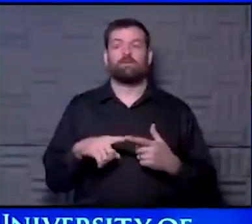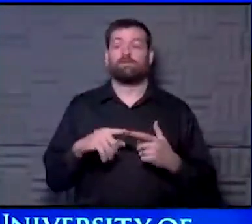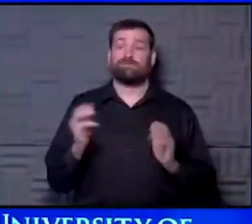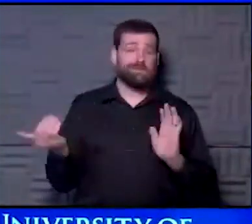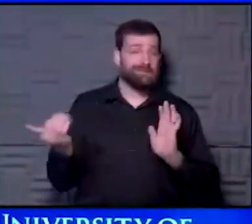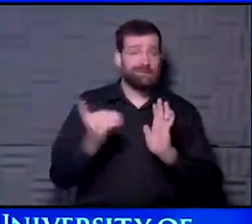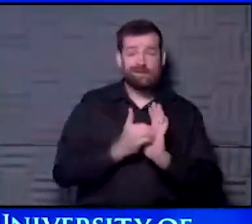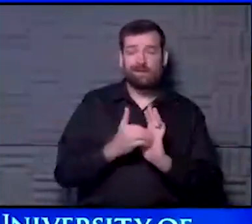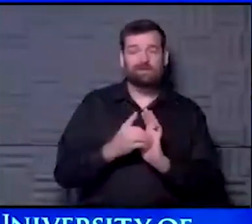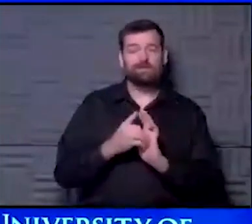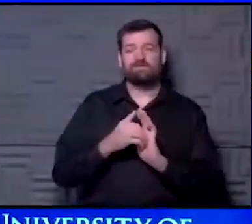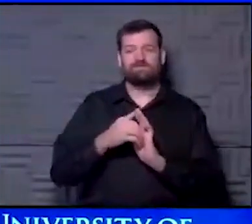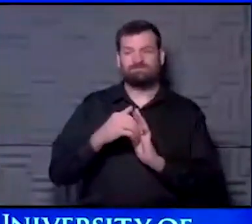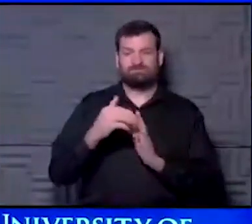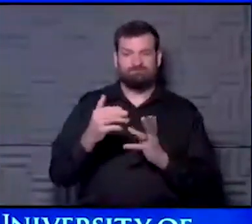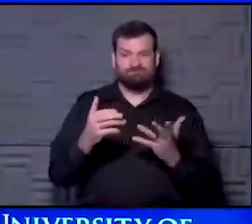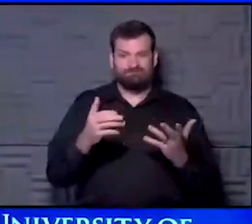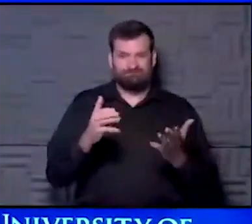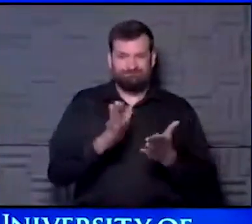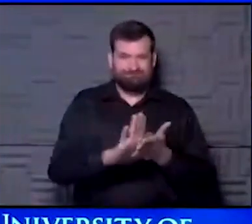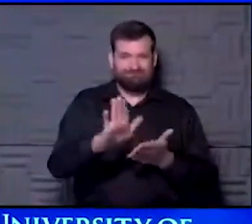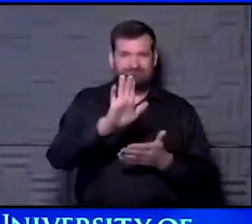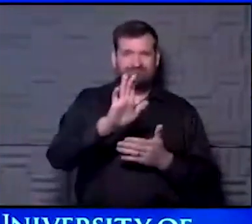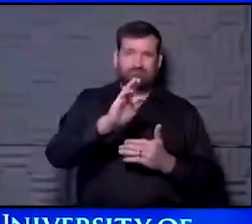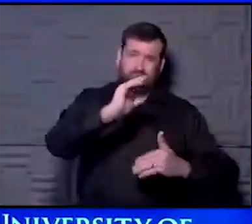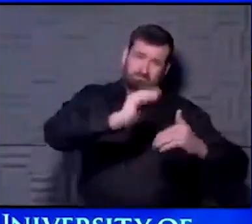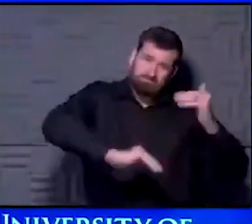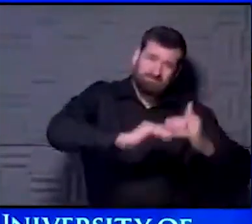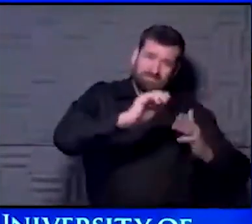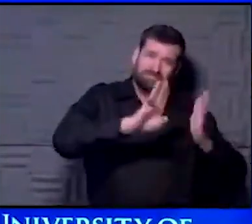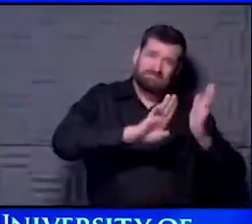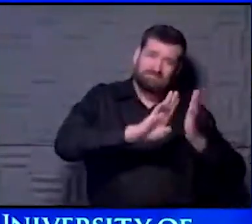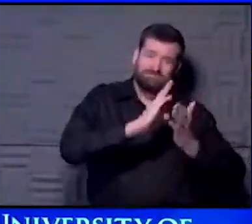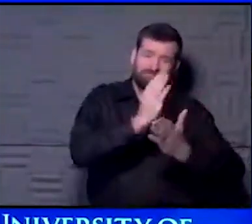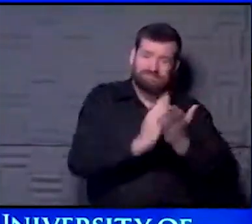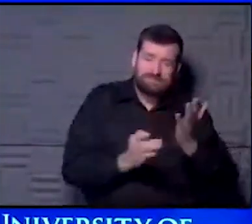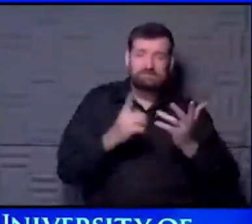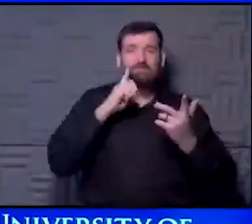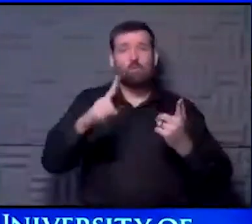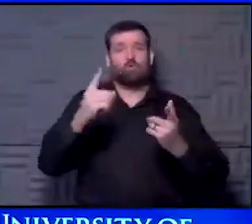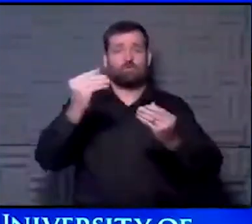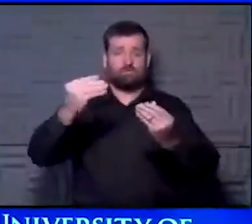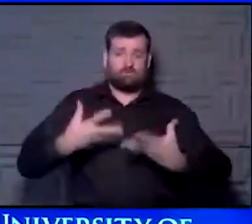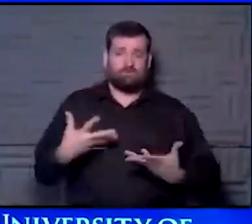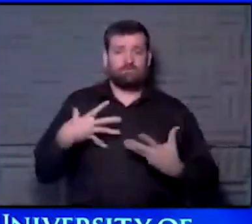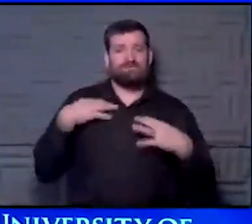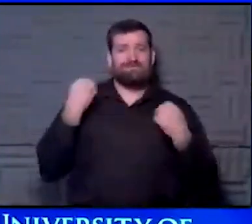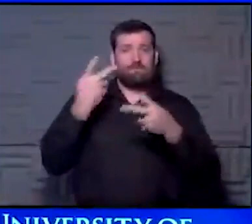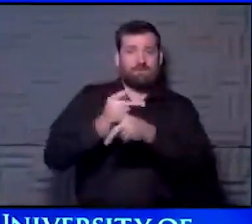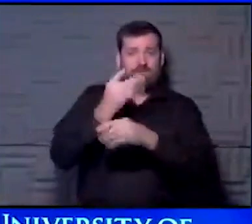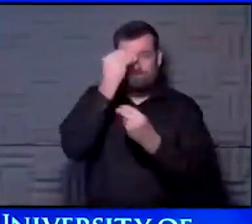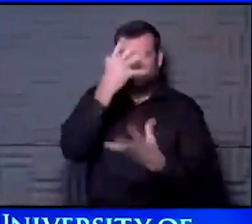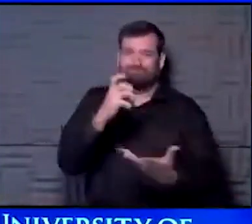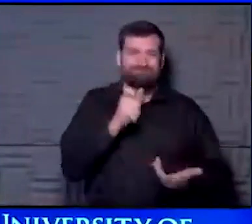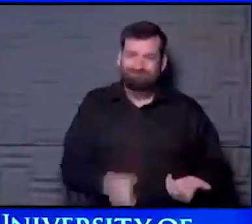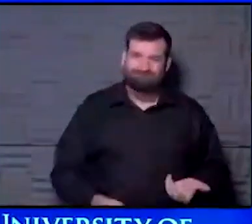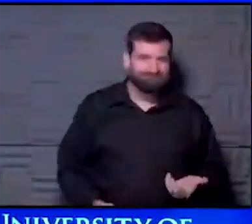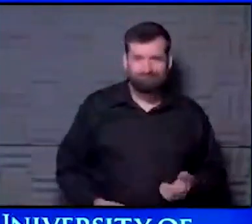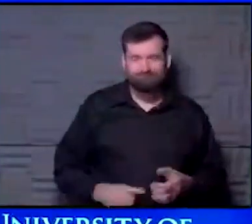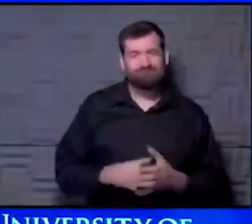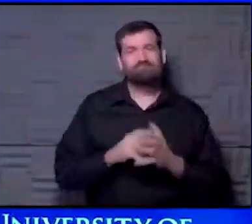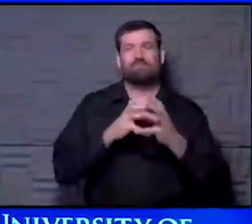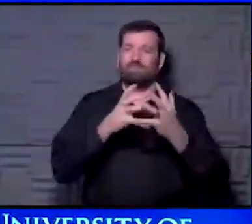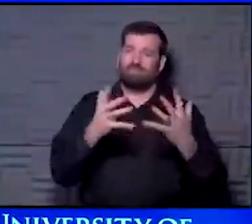a higher education. They weren't necessarily constructed to report healthcare information on a regular basis. And there's a lot of